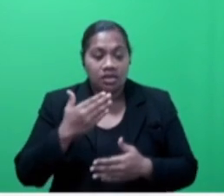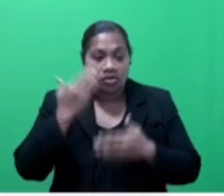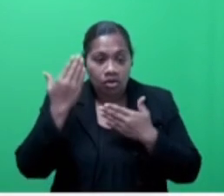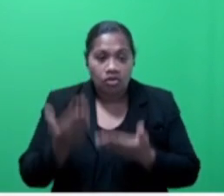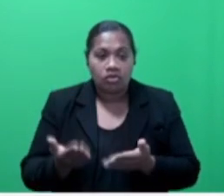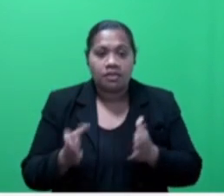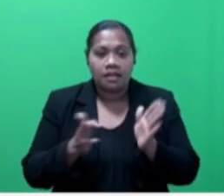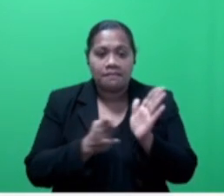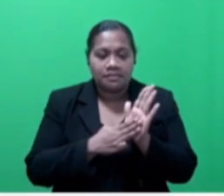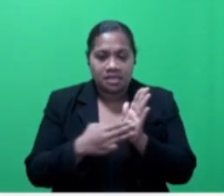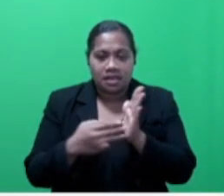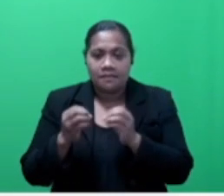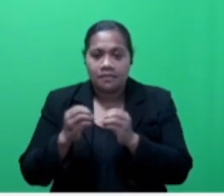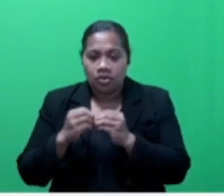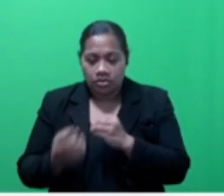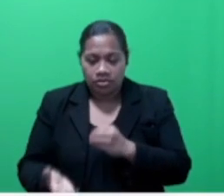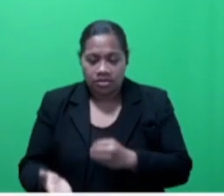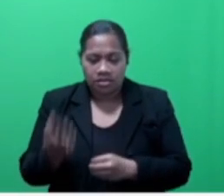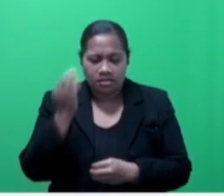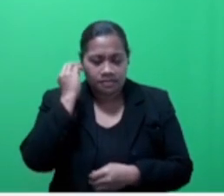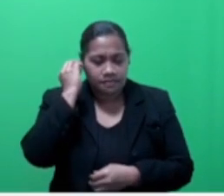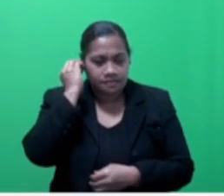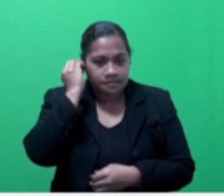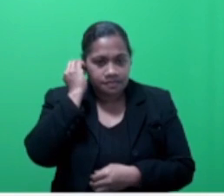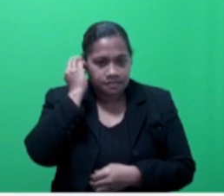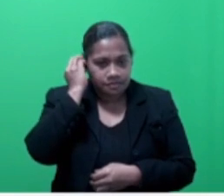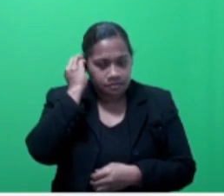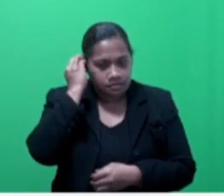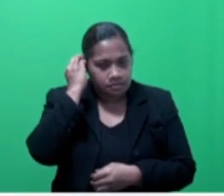floor. Thank you, Honorable Speaker, sir.